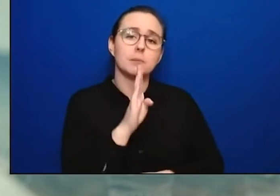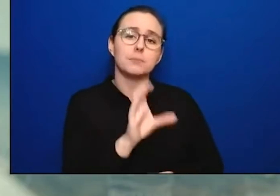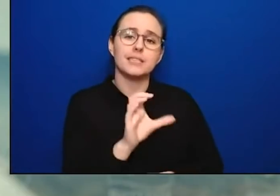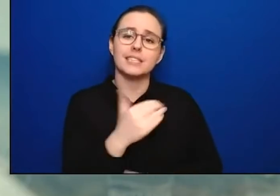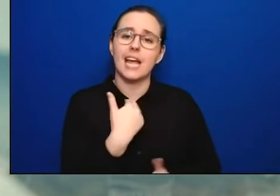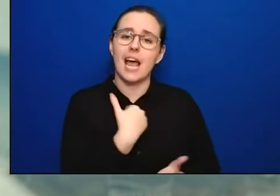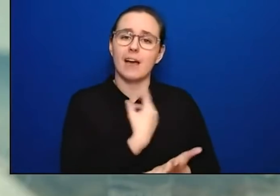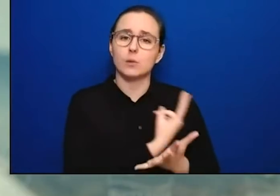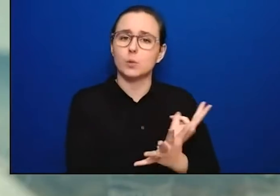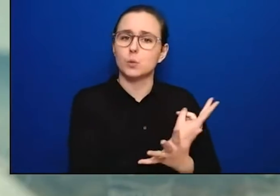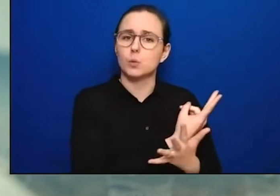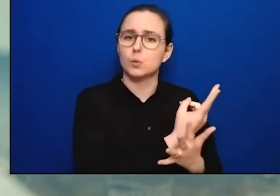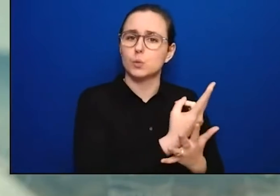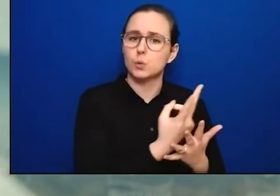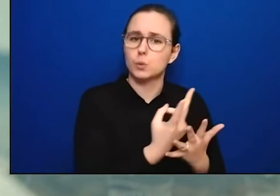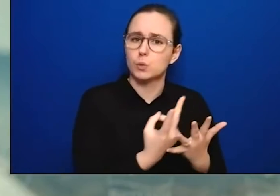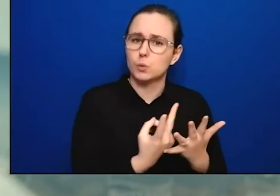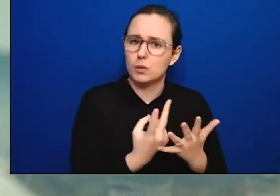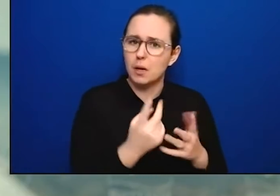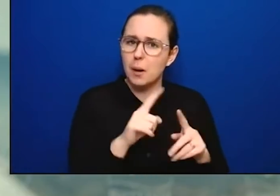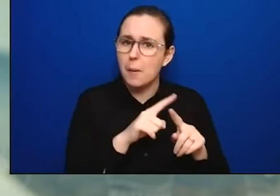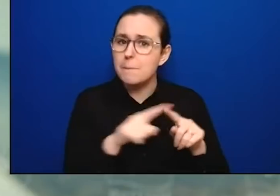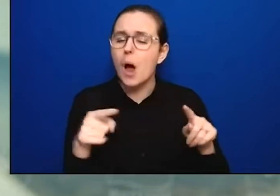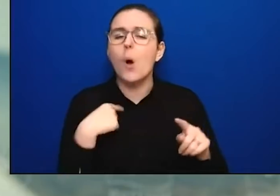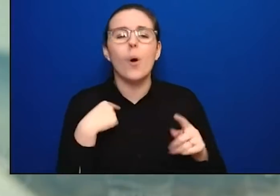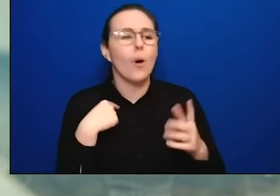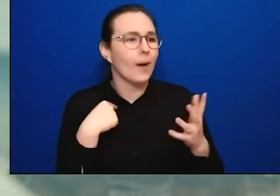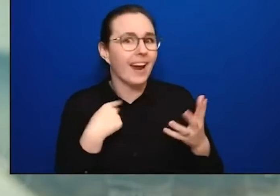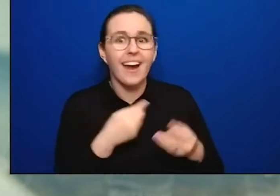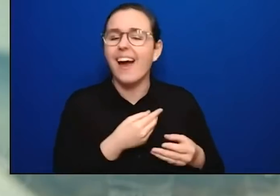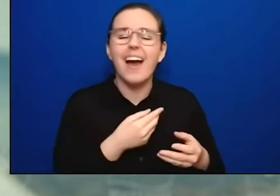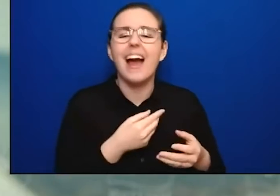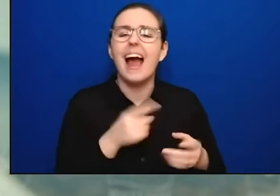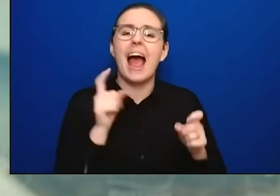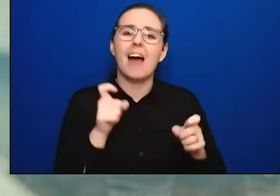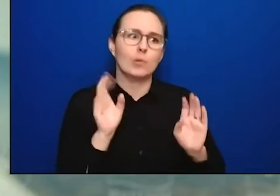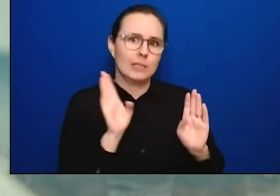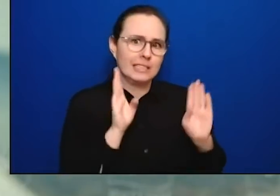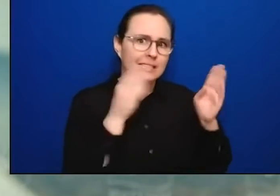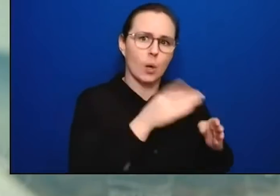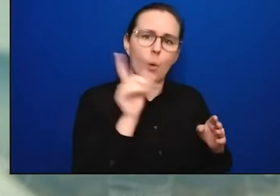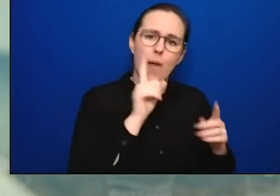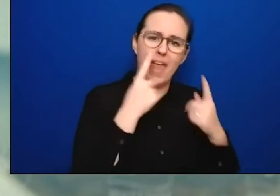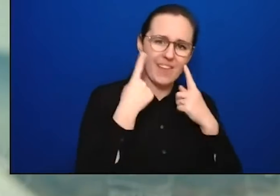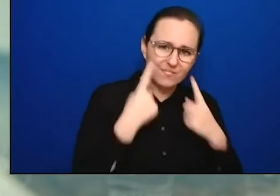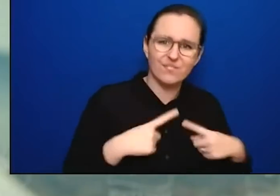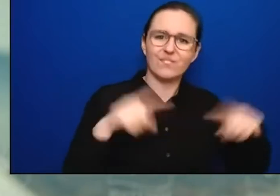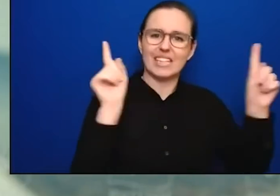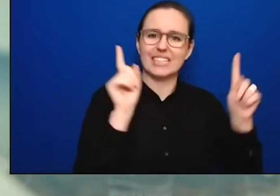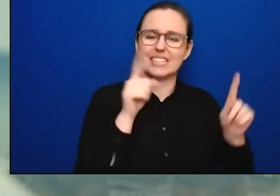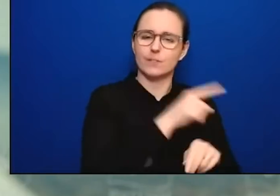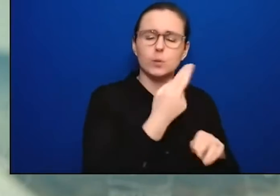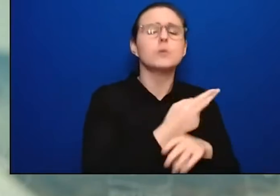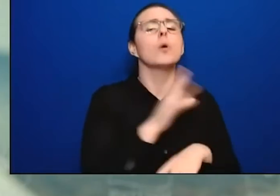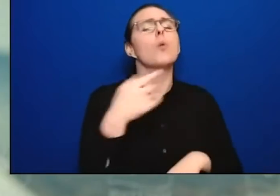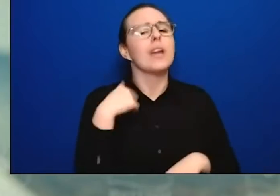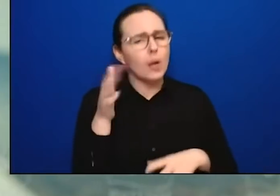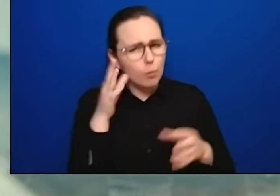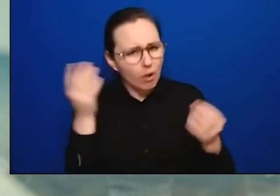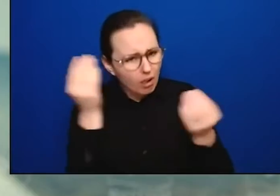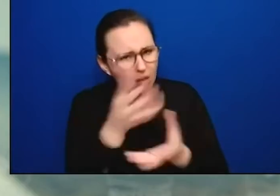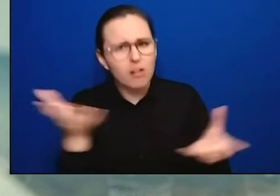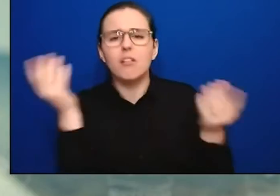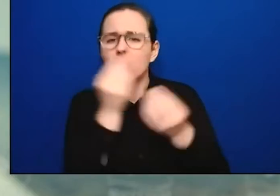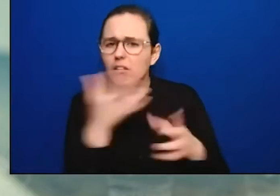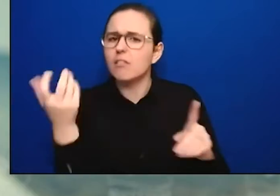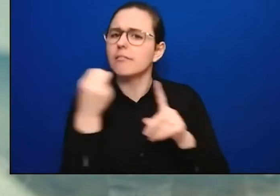fact about 2 per British Columbian, and we have to focus on those areas where they can be most effectively used, and that's what we're planning